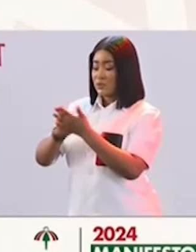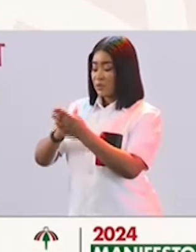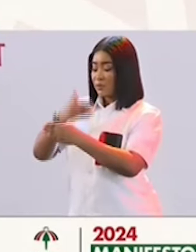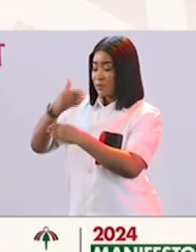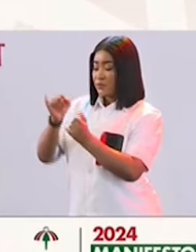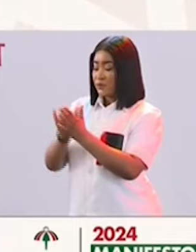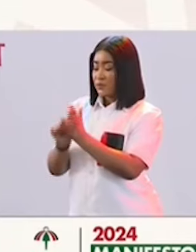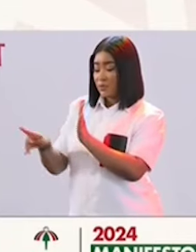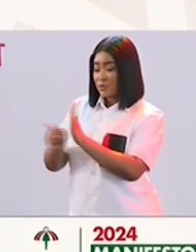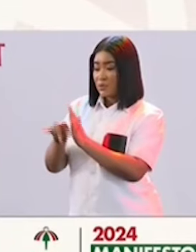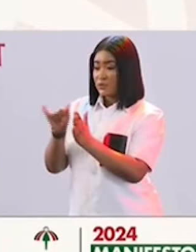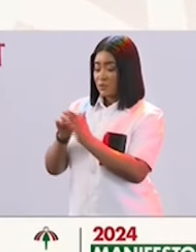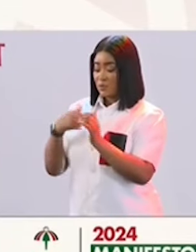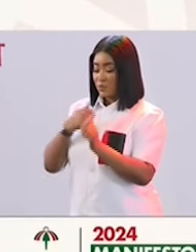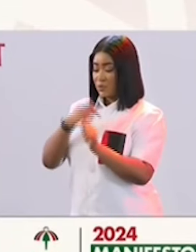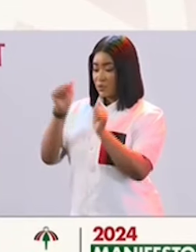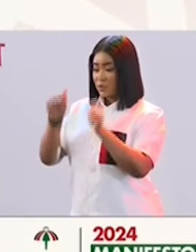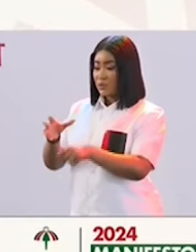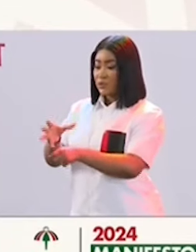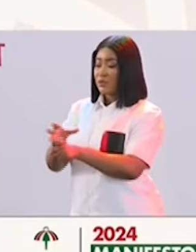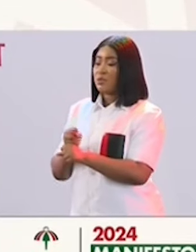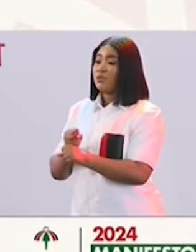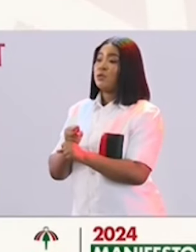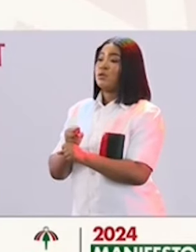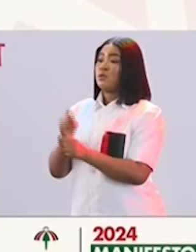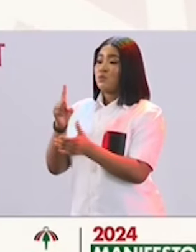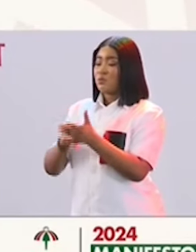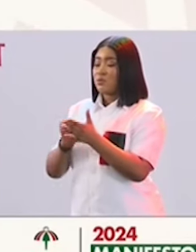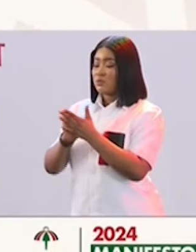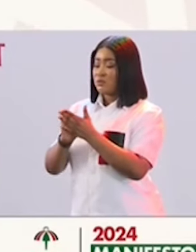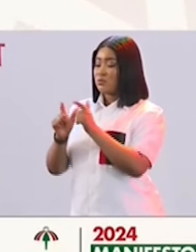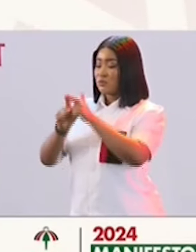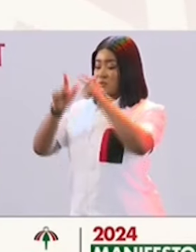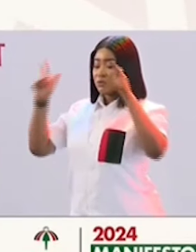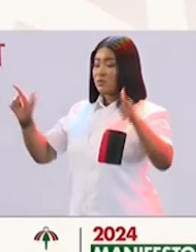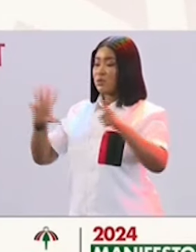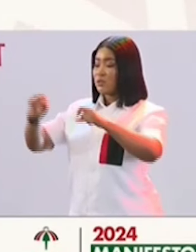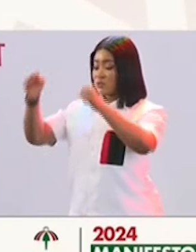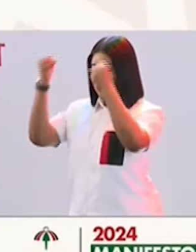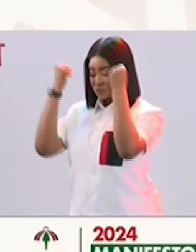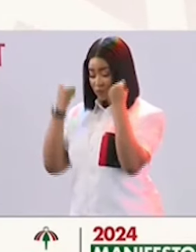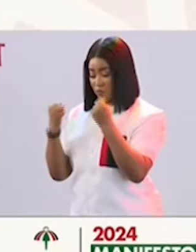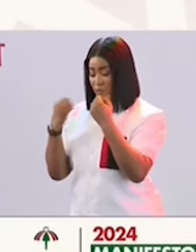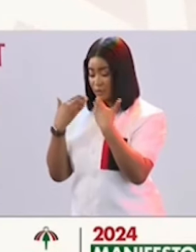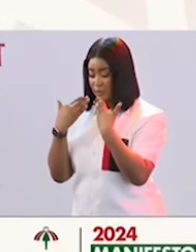that we can truly have a nation that is truly great and strong. Thank you very much.